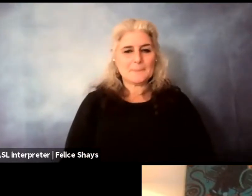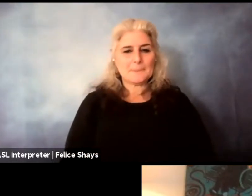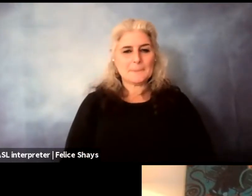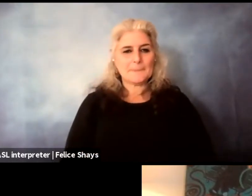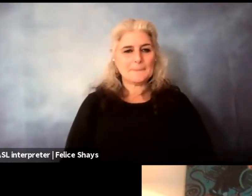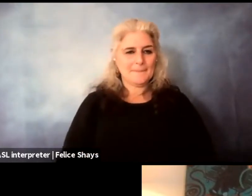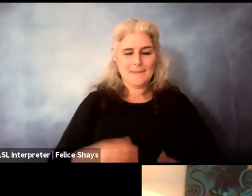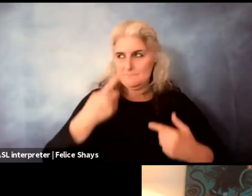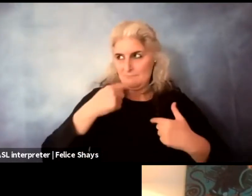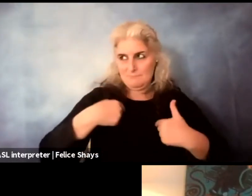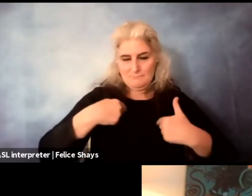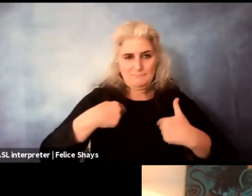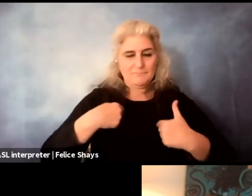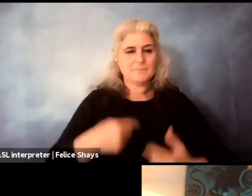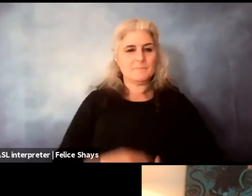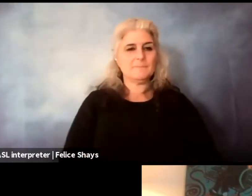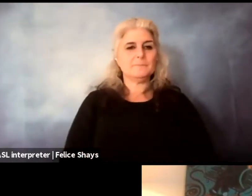I can go next.